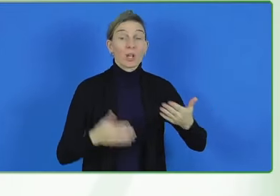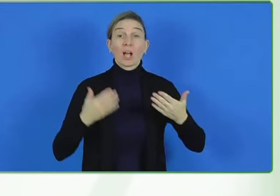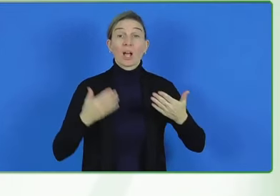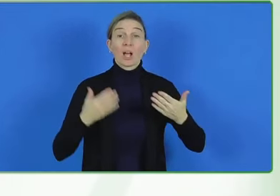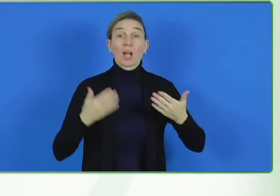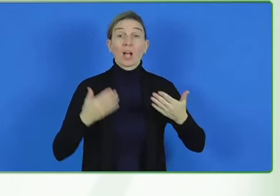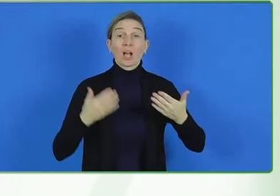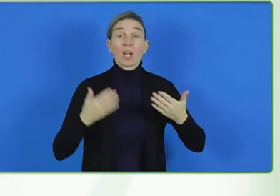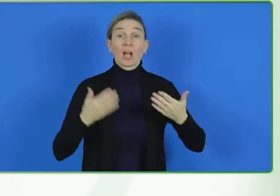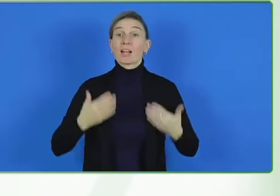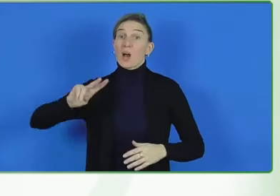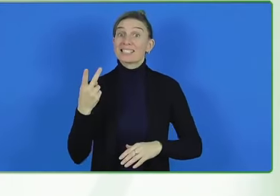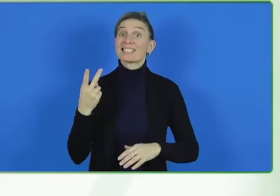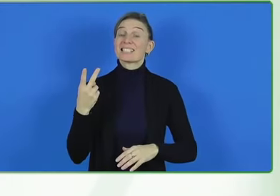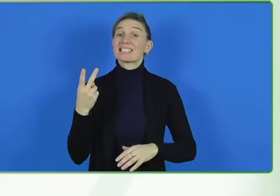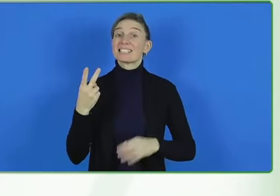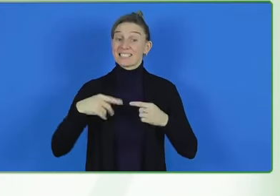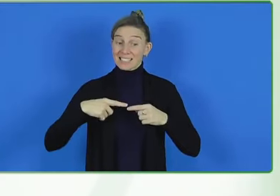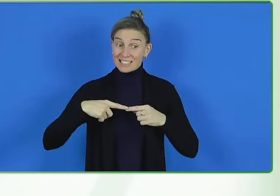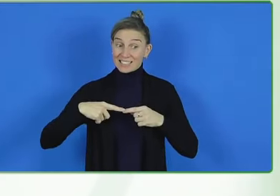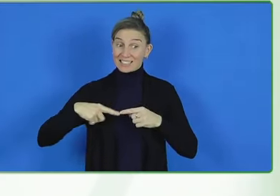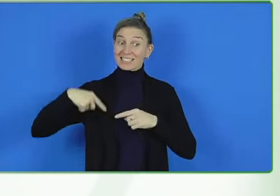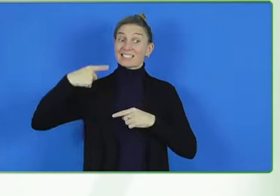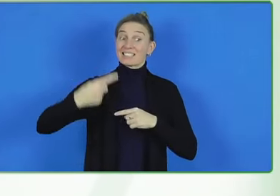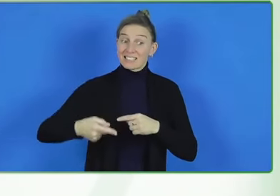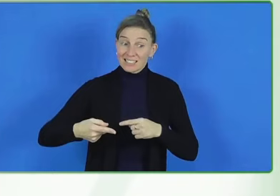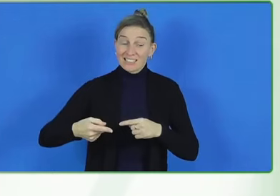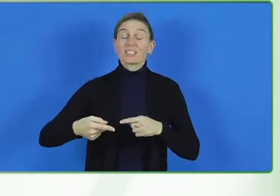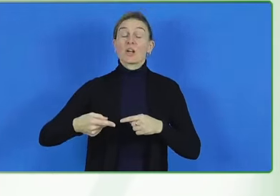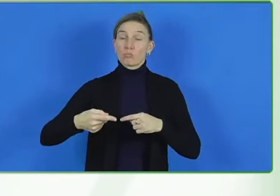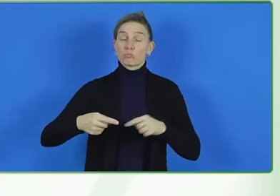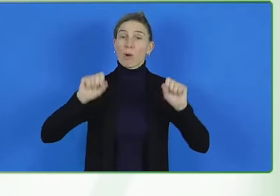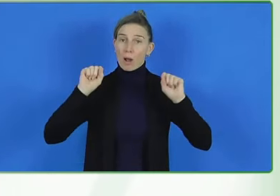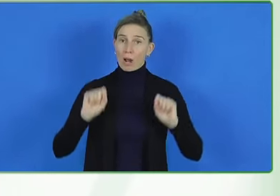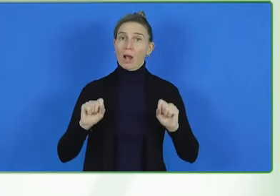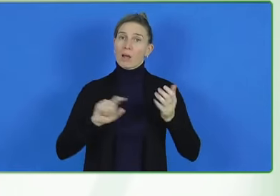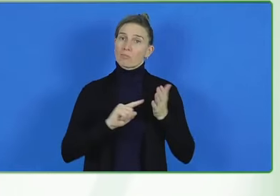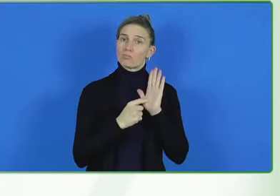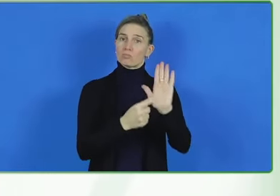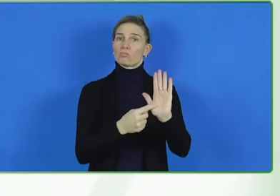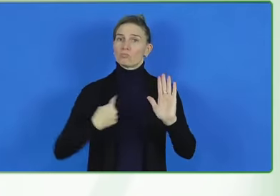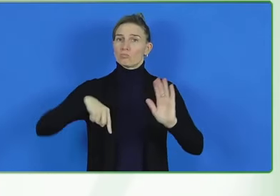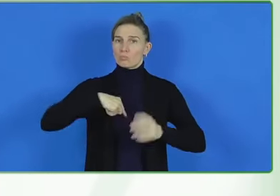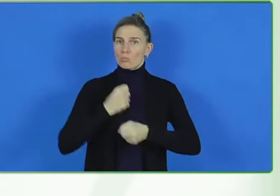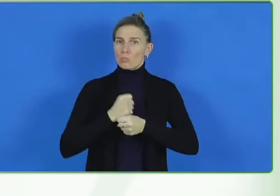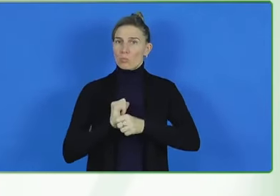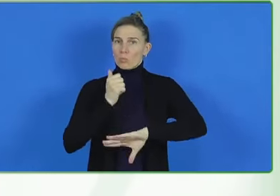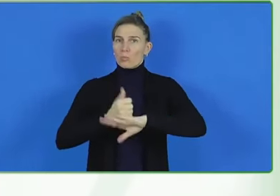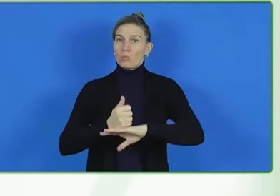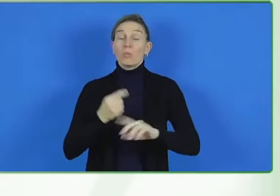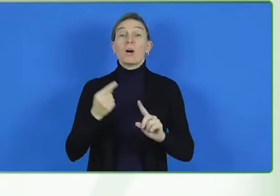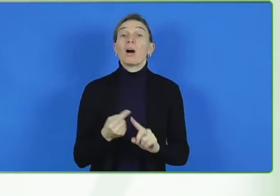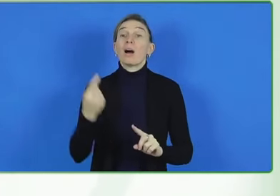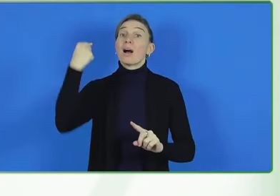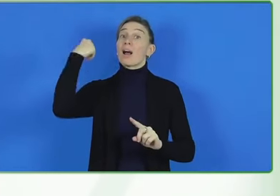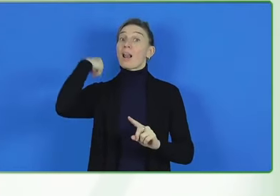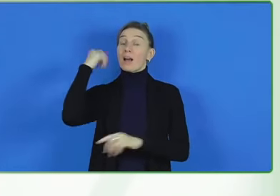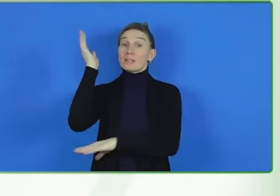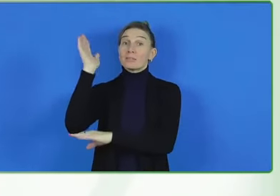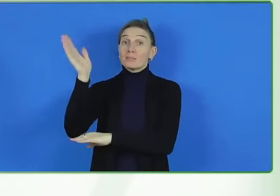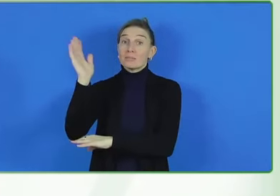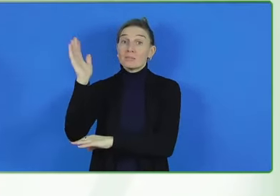have invited us to present an initiative. On the previous occasion, we presented our